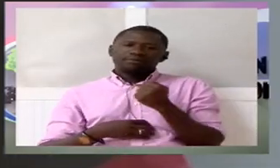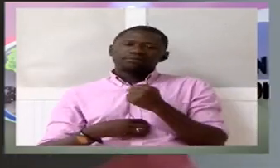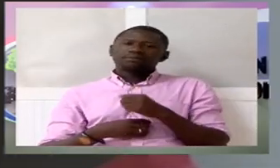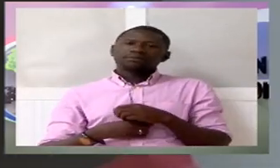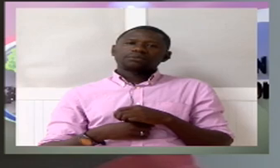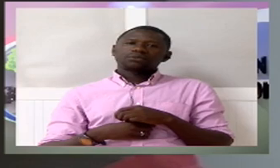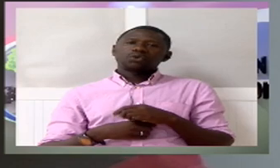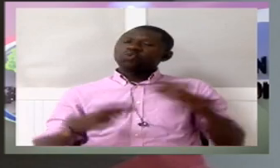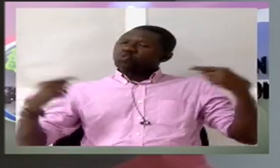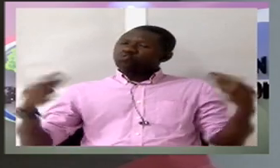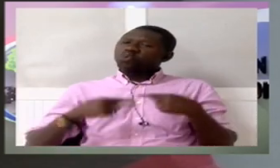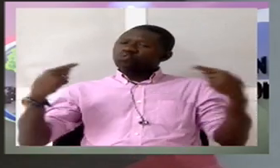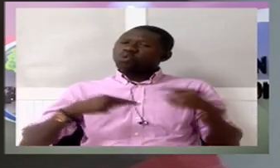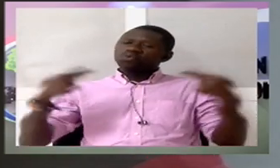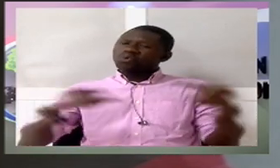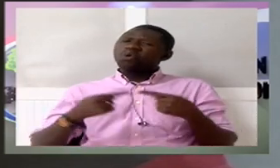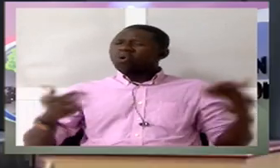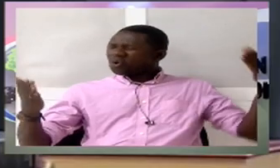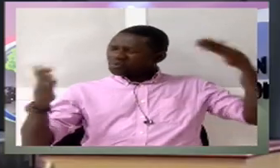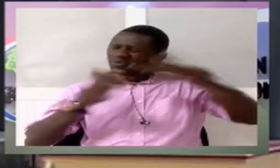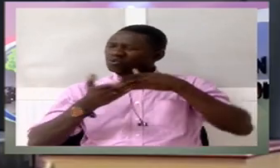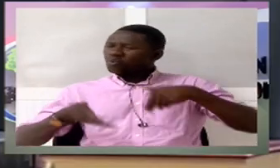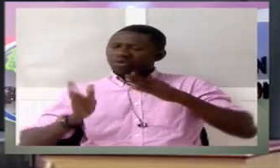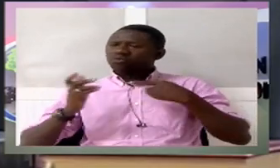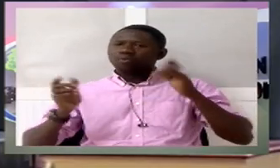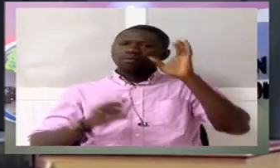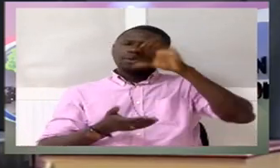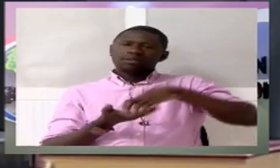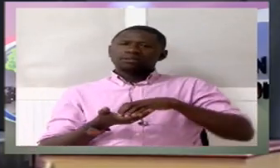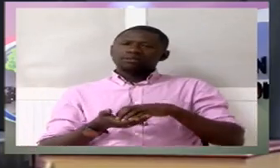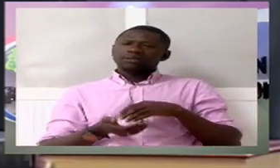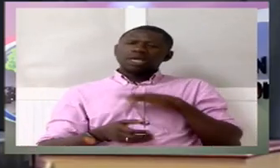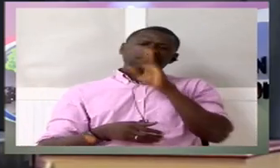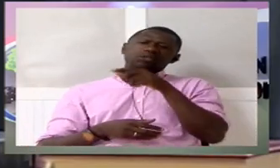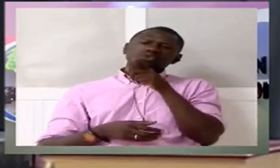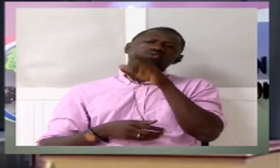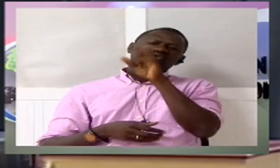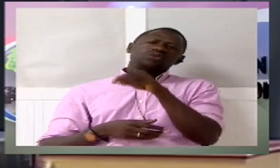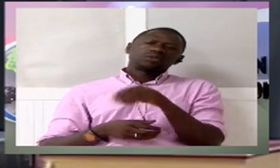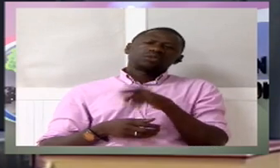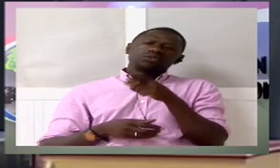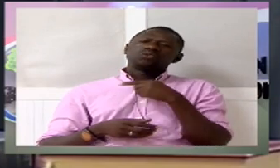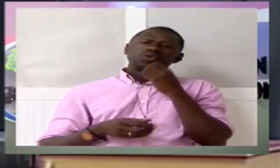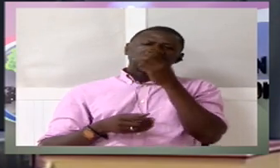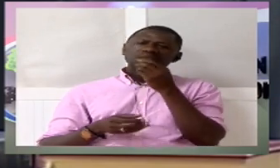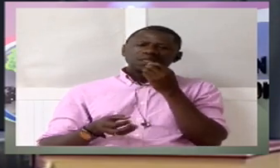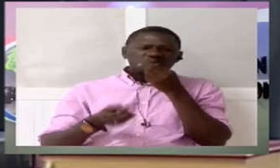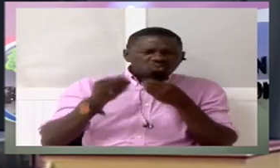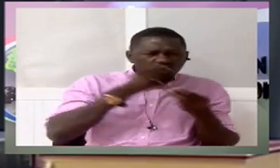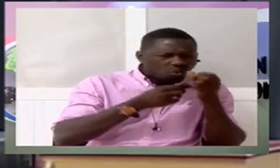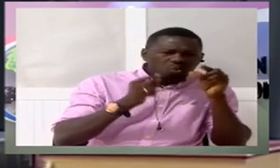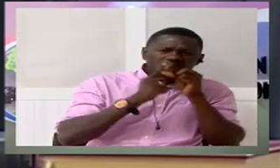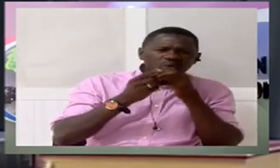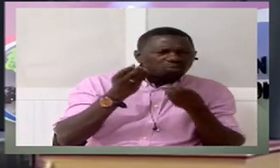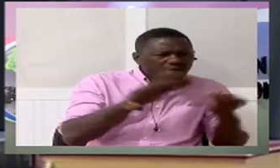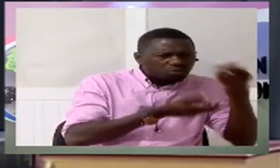Na son kata fo Banjul. We quarreled along the way to Banjul. Ka tole ka nyinke. I said to him, you are the ones that do this. Rumor spread ka fo Baba fatale.